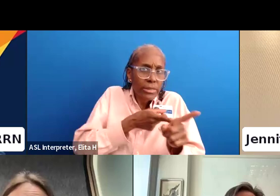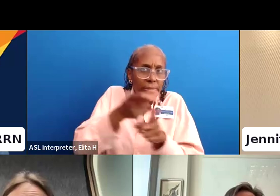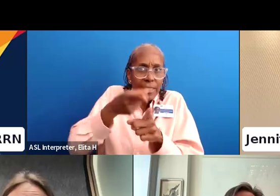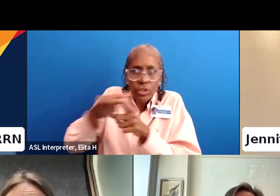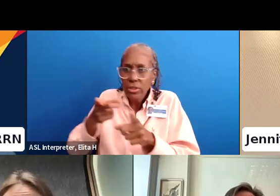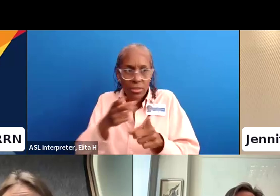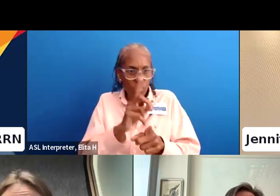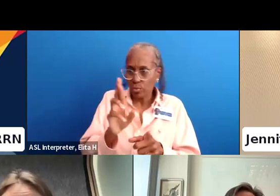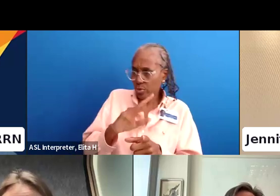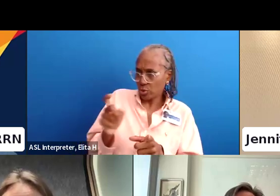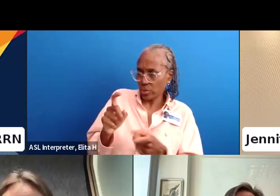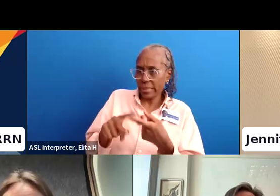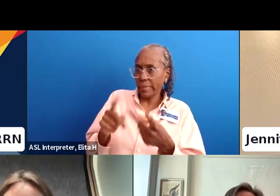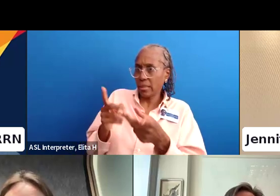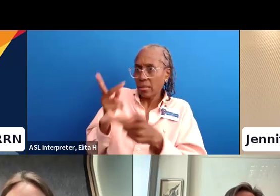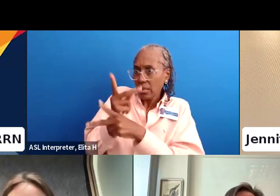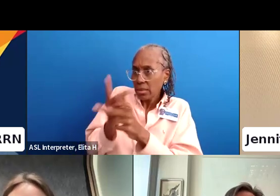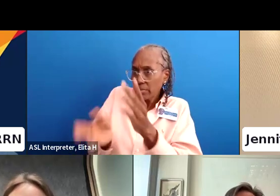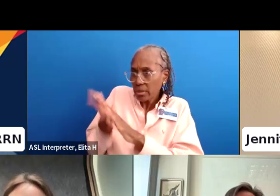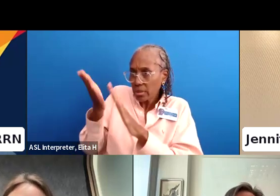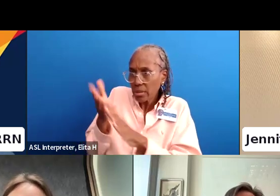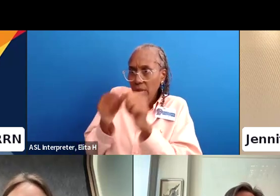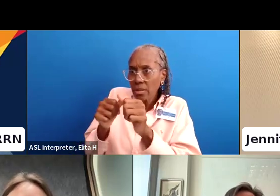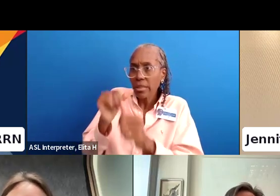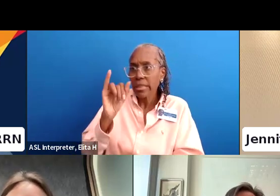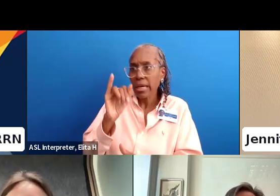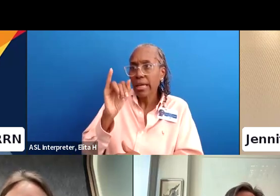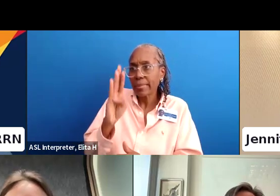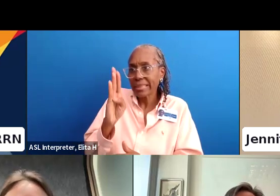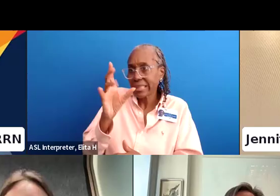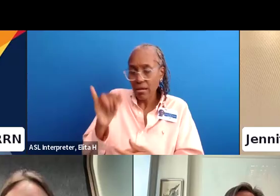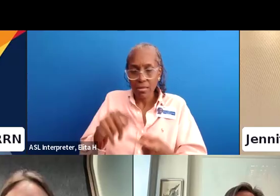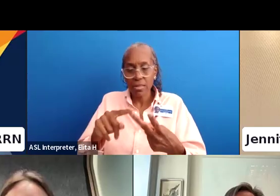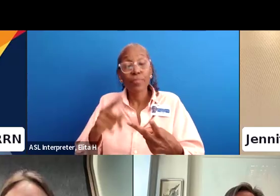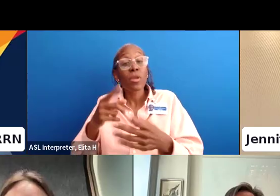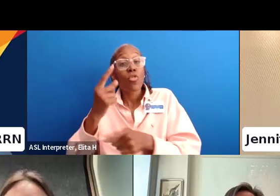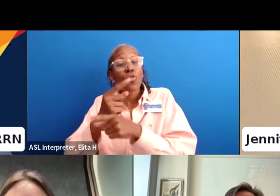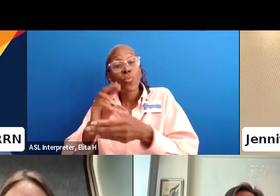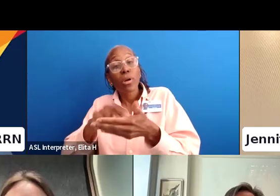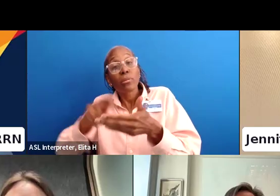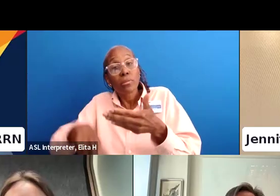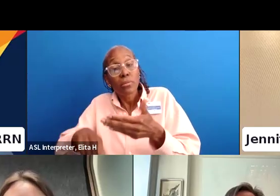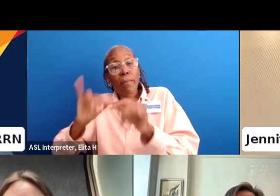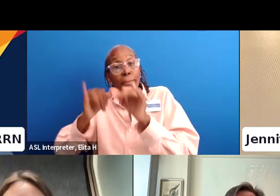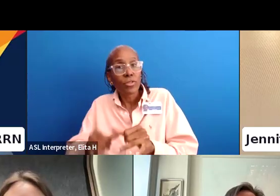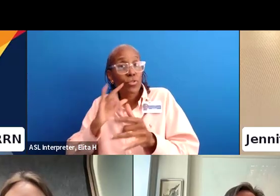will be prescribing and then maintaining IBCIs? What are the right outcome measures for IBCIs?